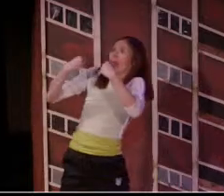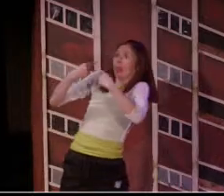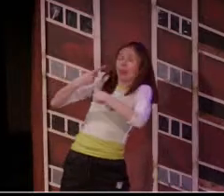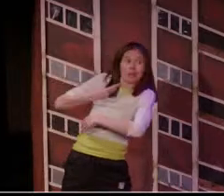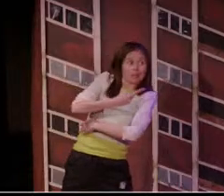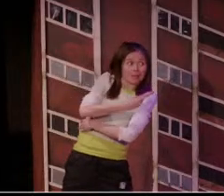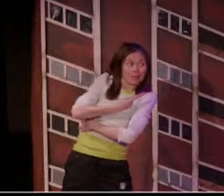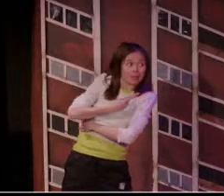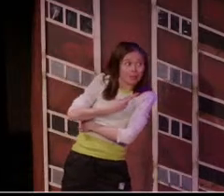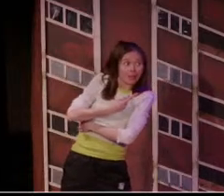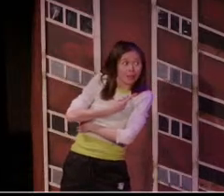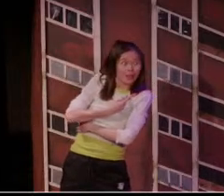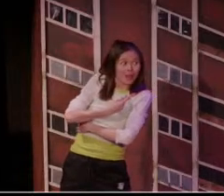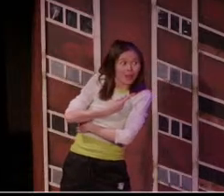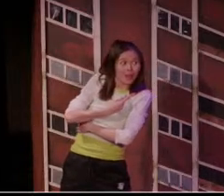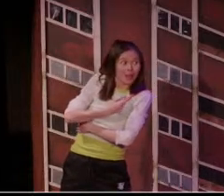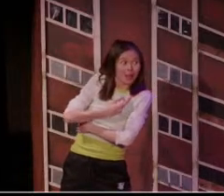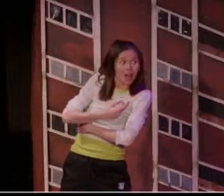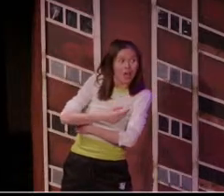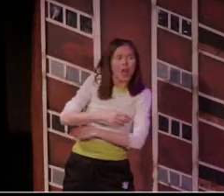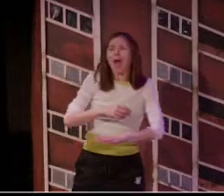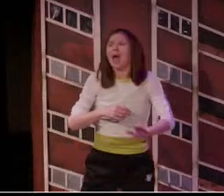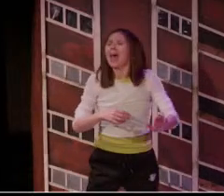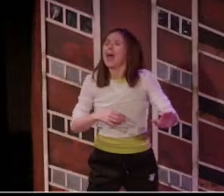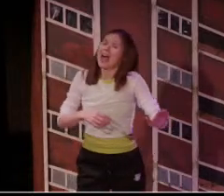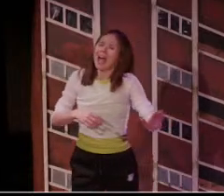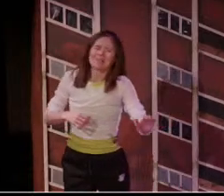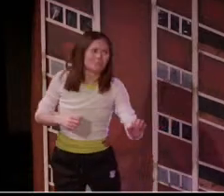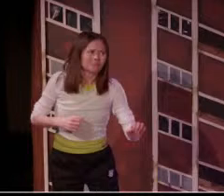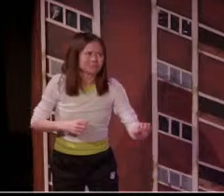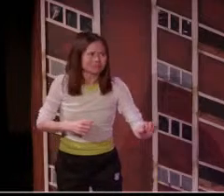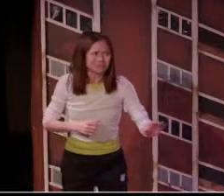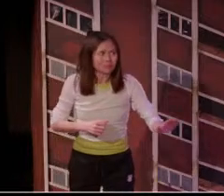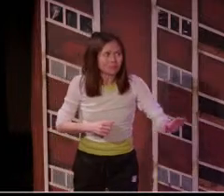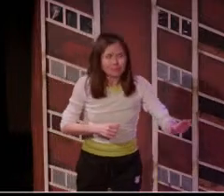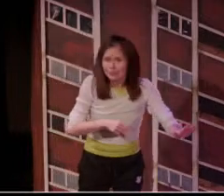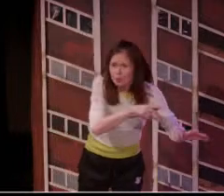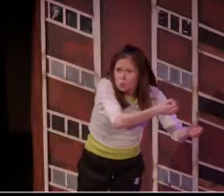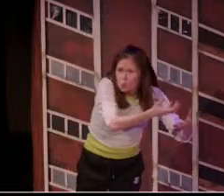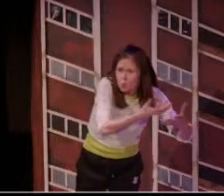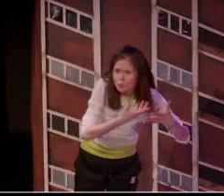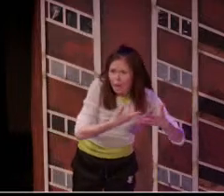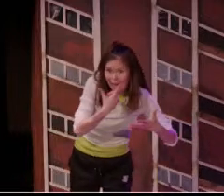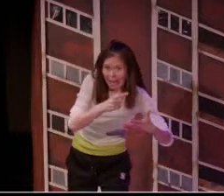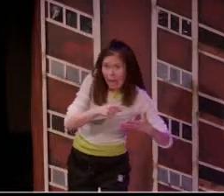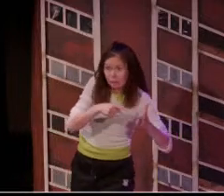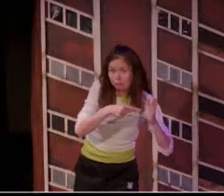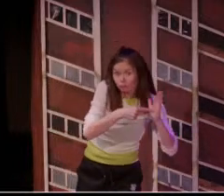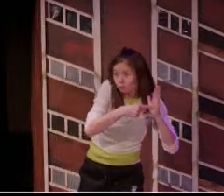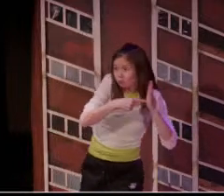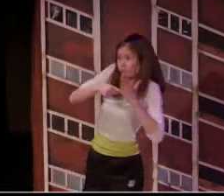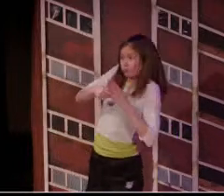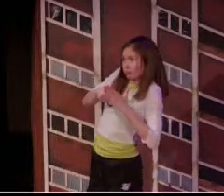If it please you, sir, to undertake this business for us,